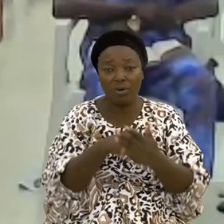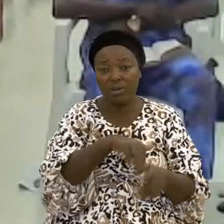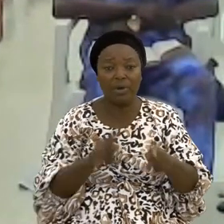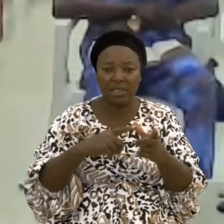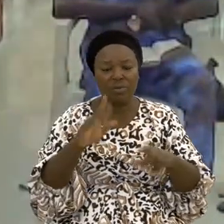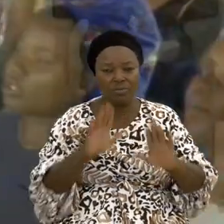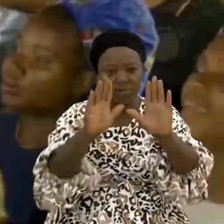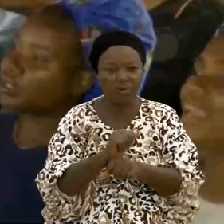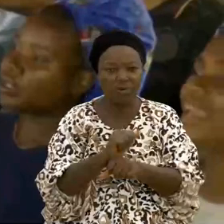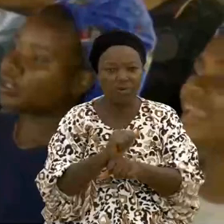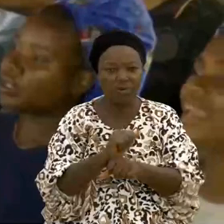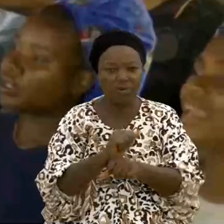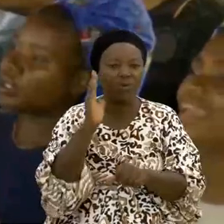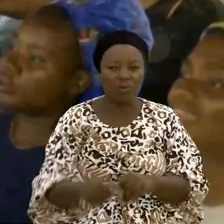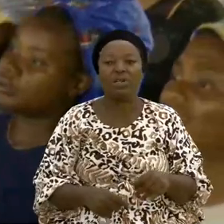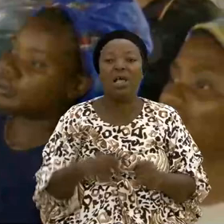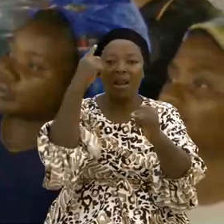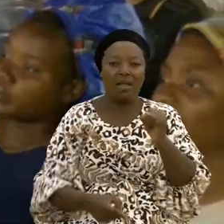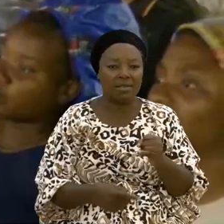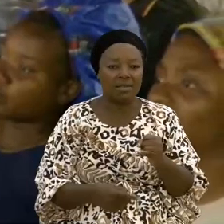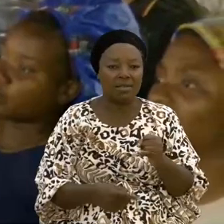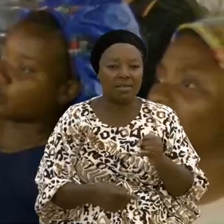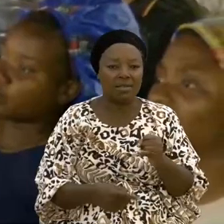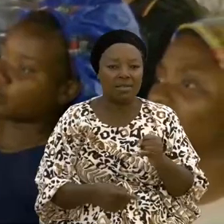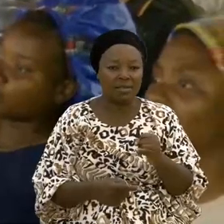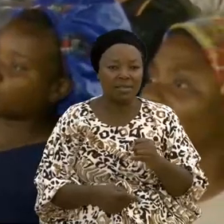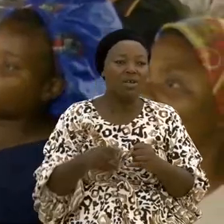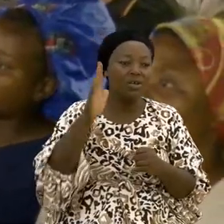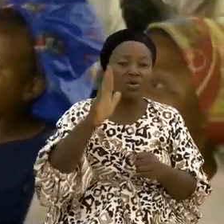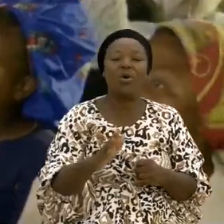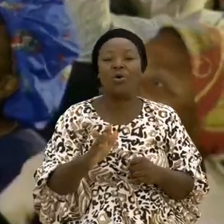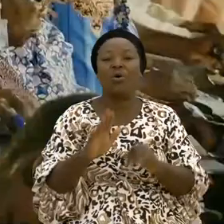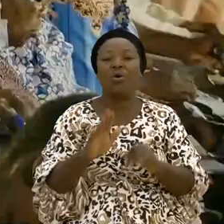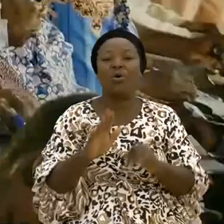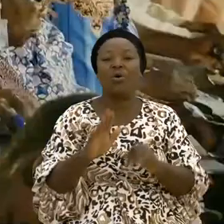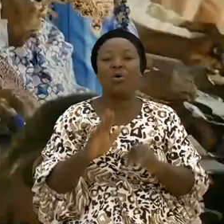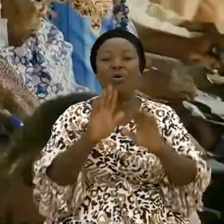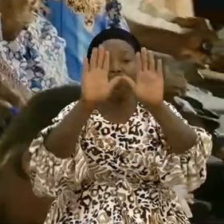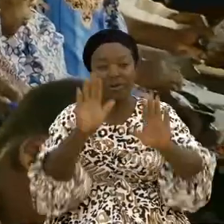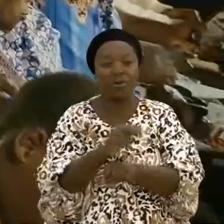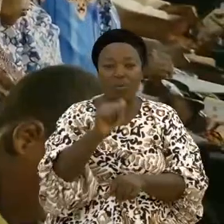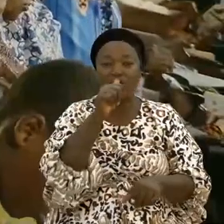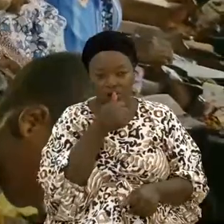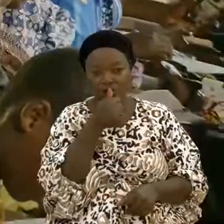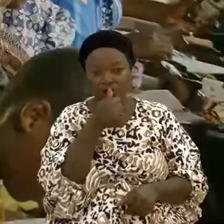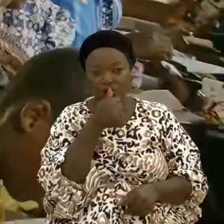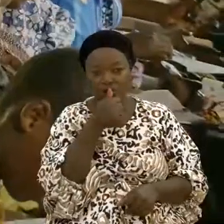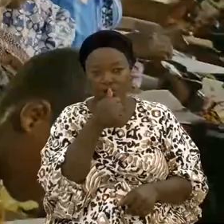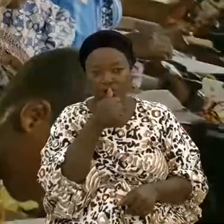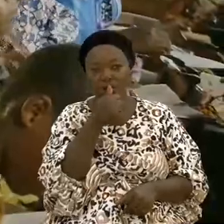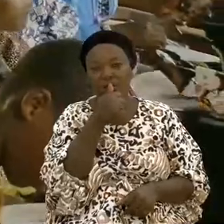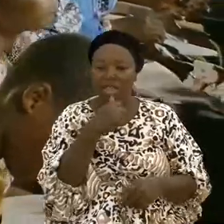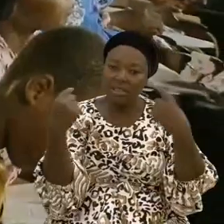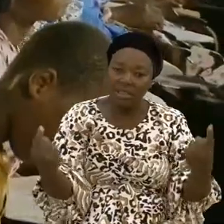will last. I said your miracle will last. Sin